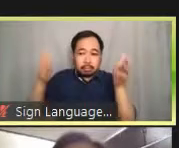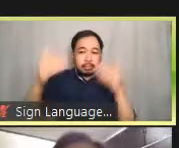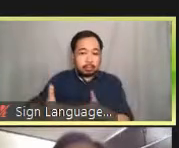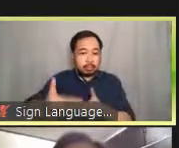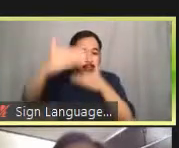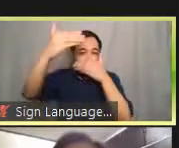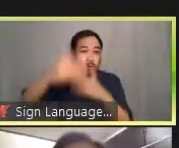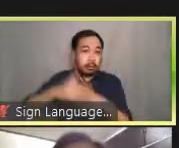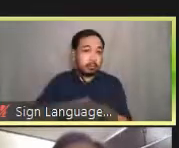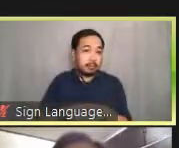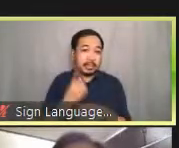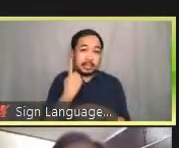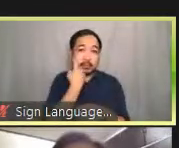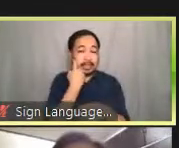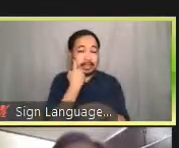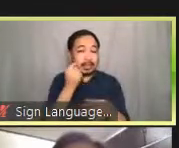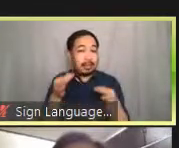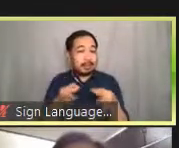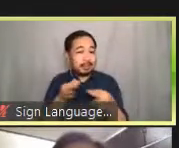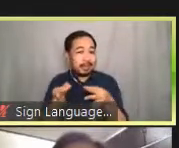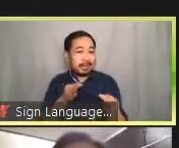earlier during the lecture,